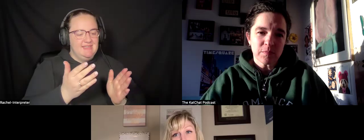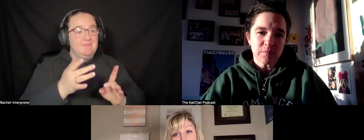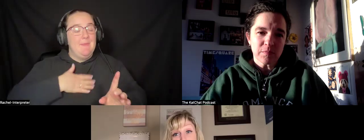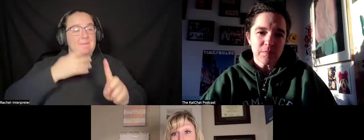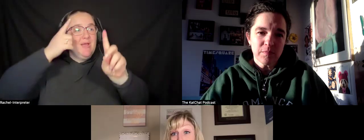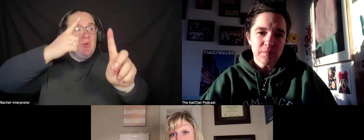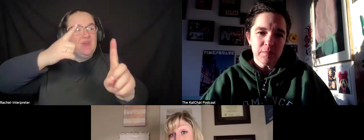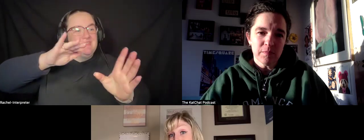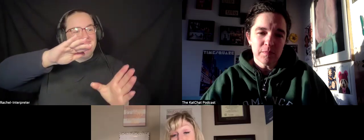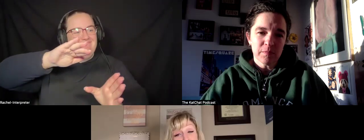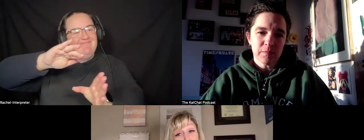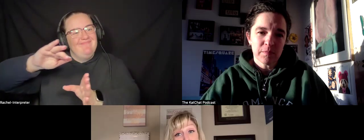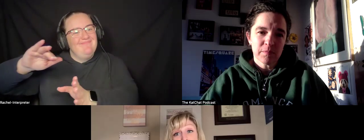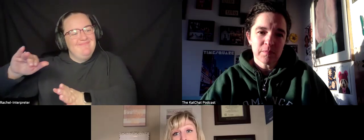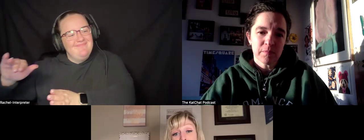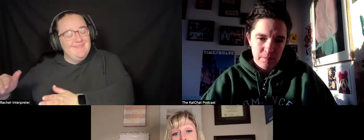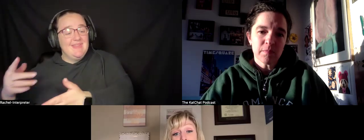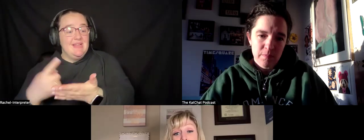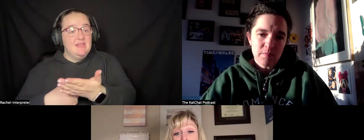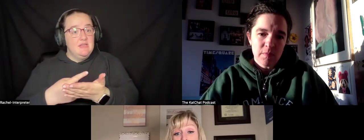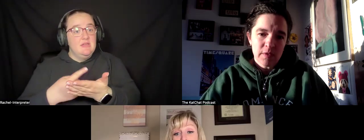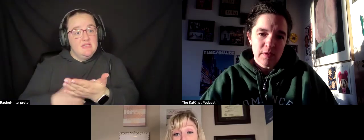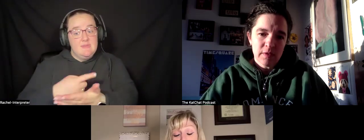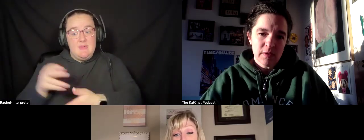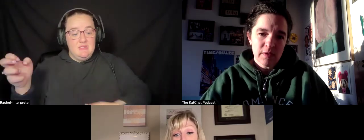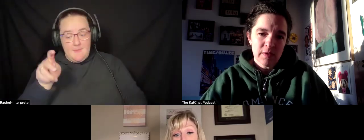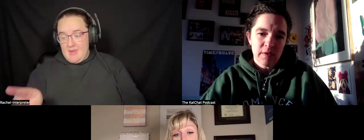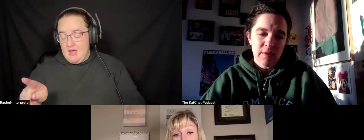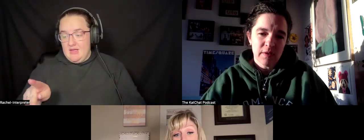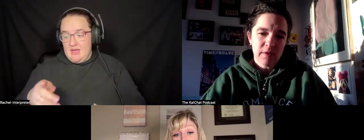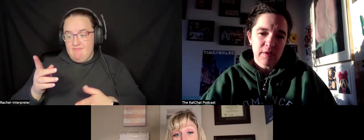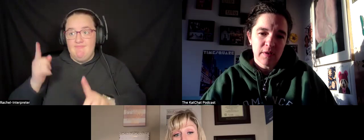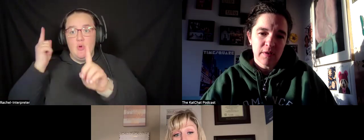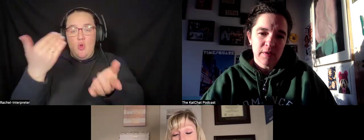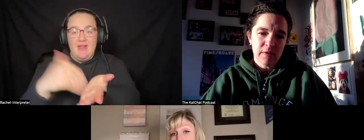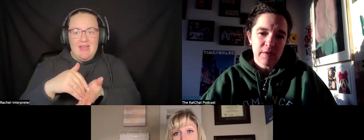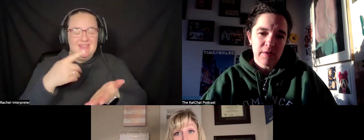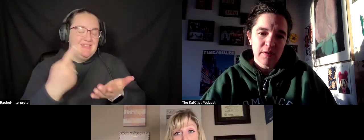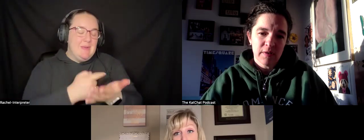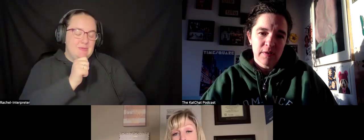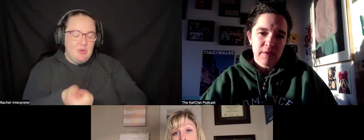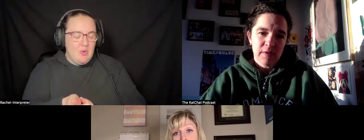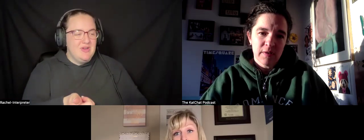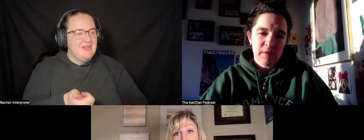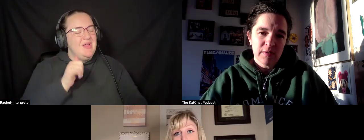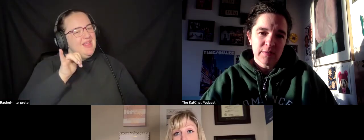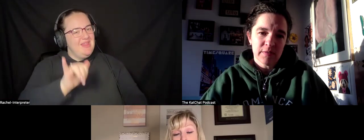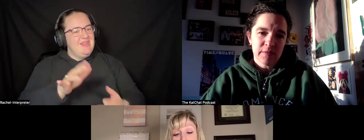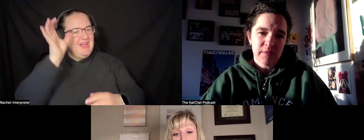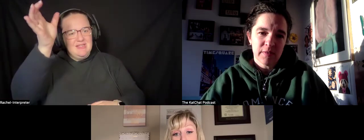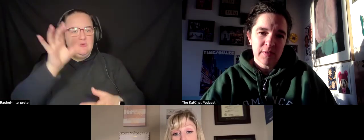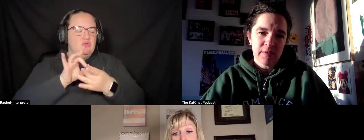back burner. And sometimes we get back to them and sometimes we don't. And that was just a relatable concept